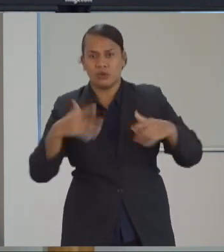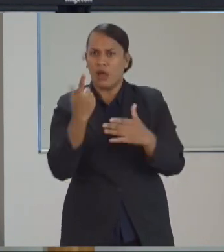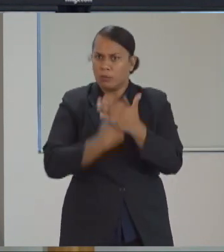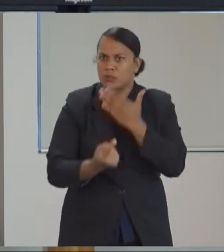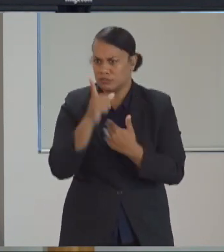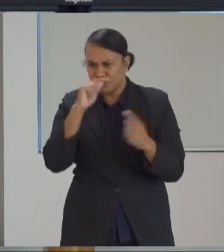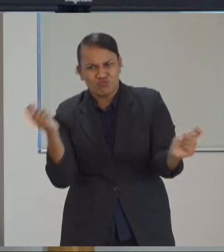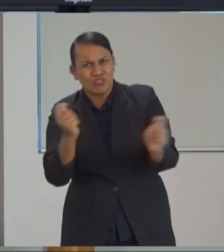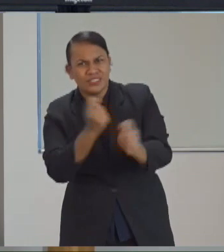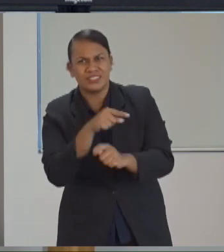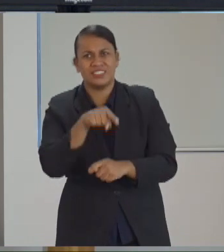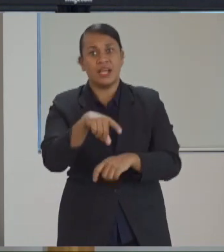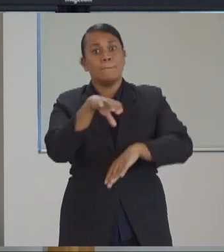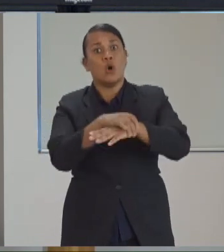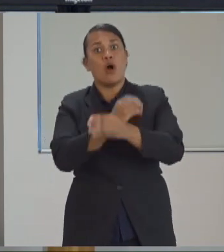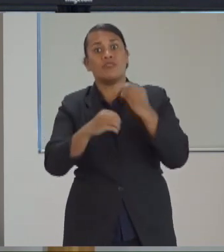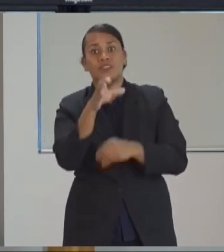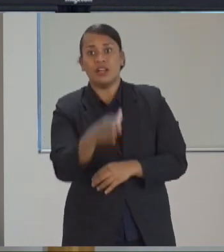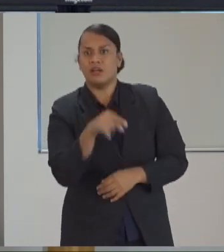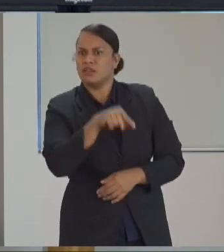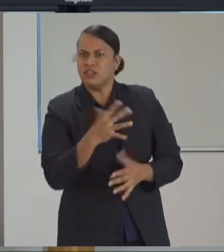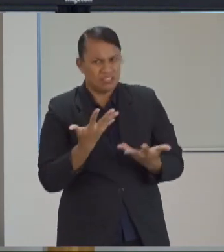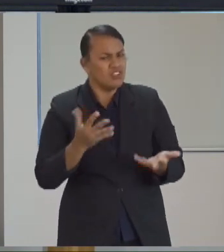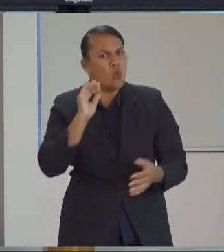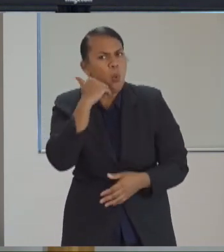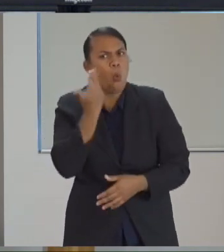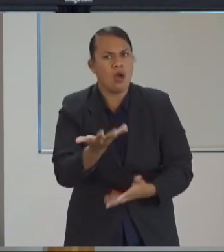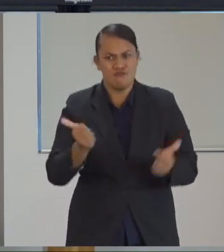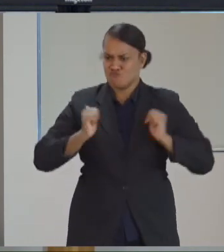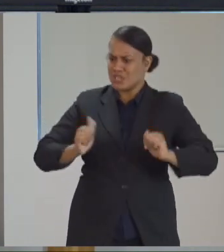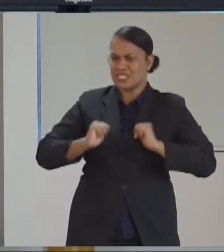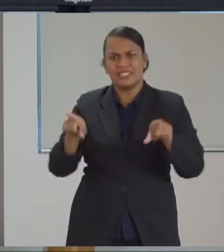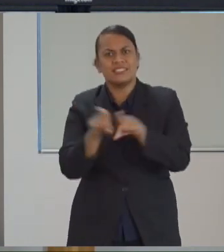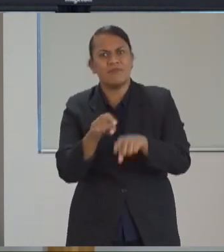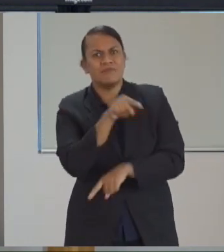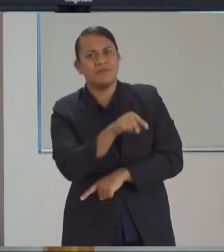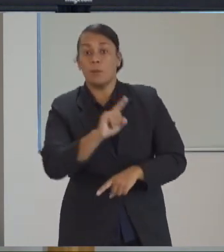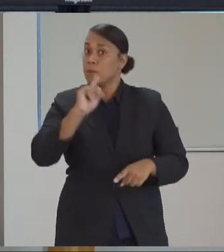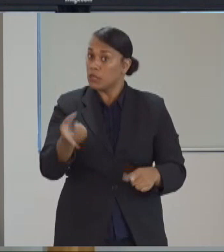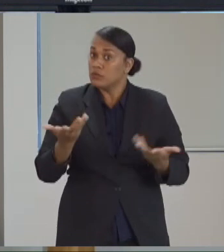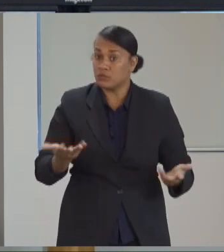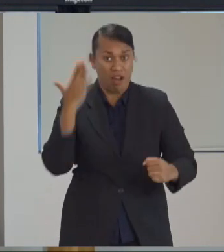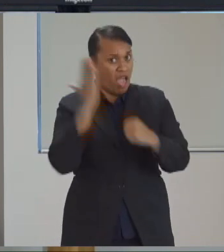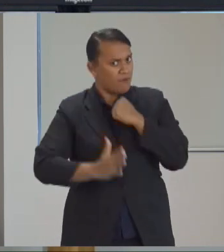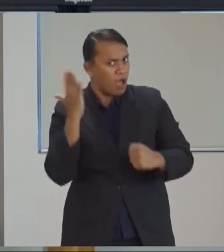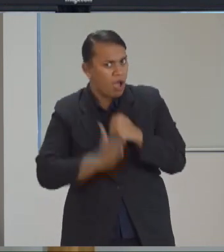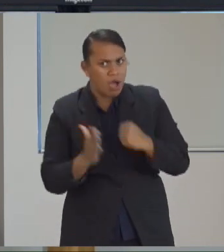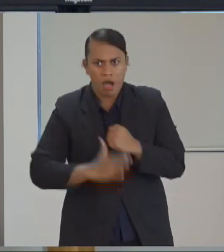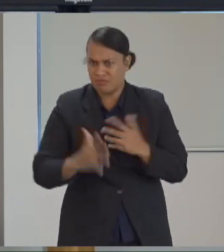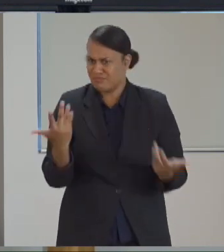court, as is common practice, so long as it does not in any way prejudice the interests of the